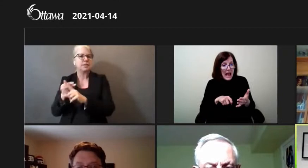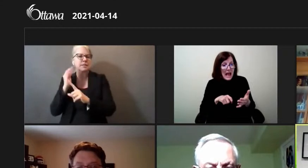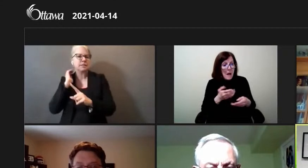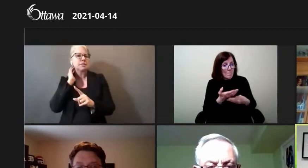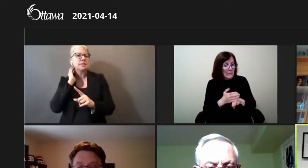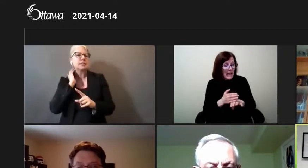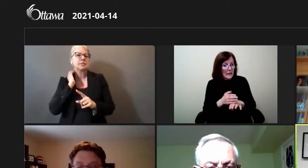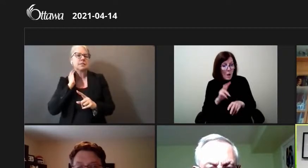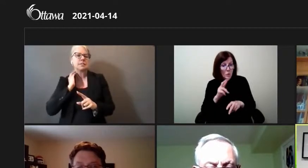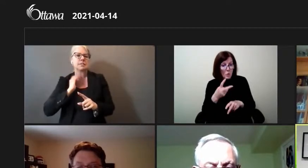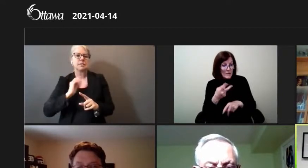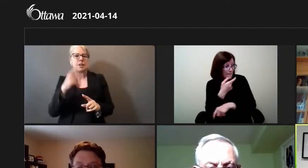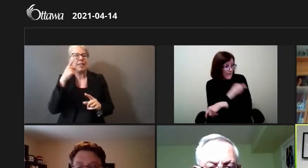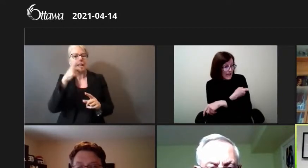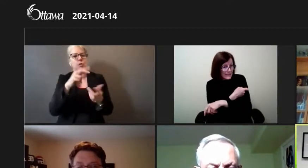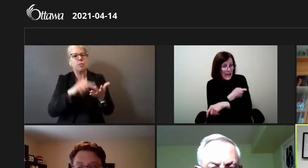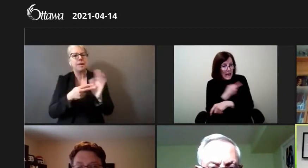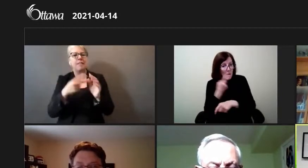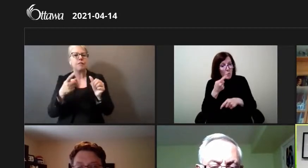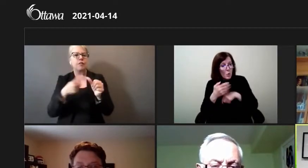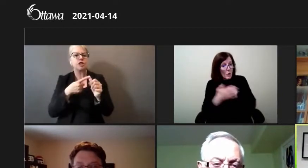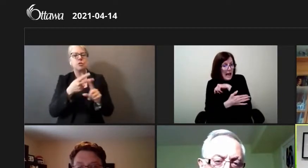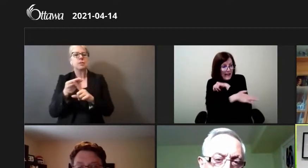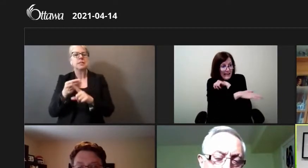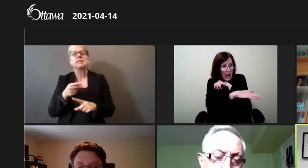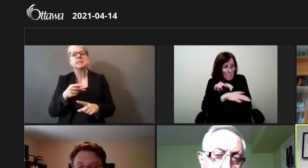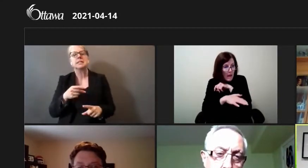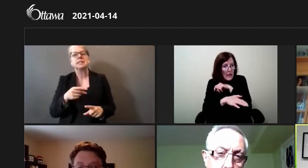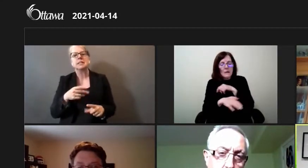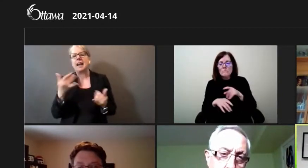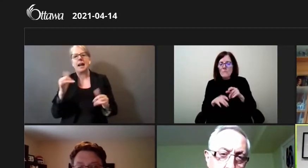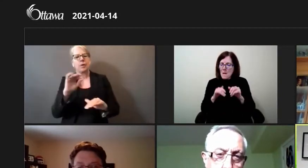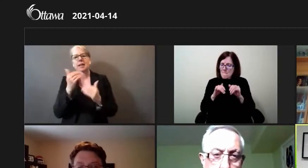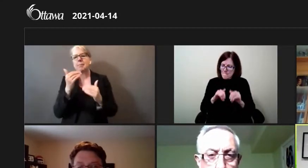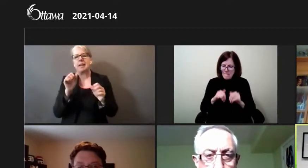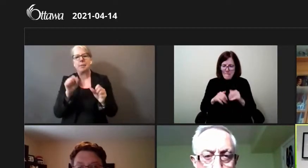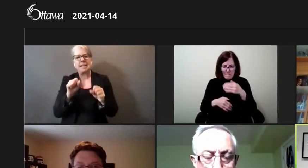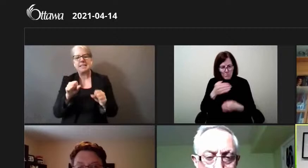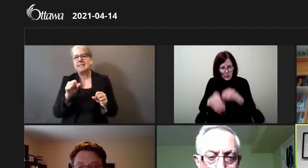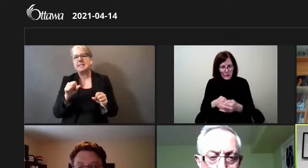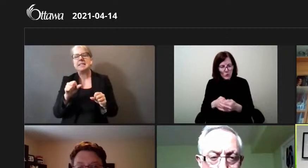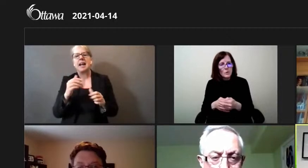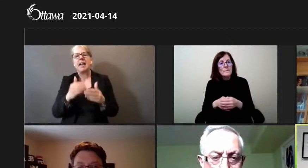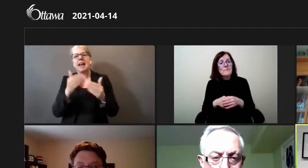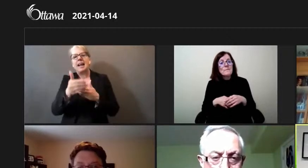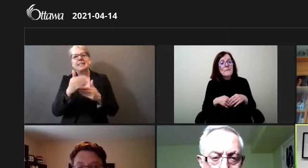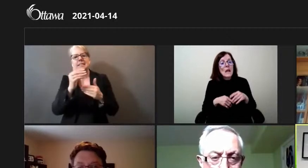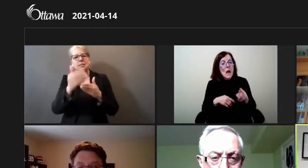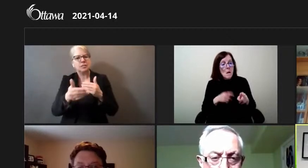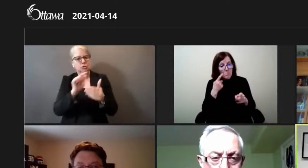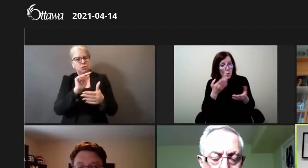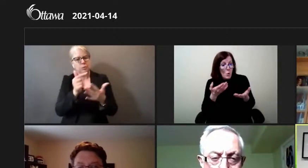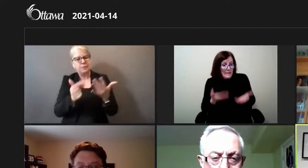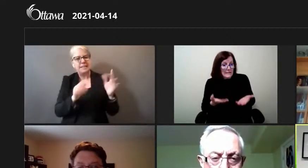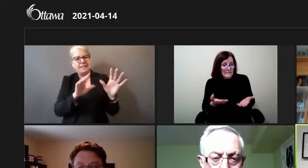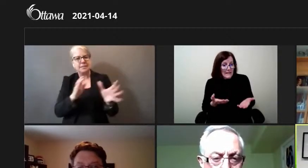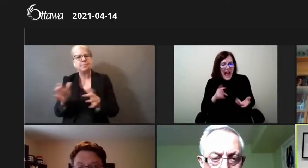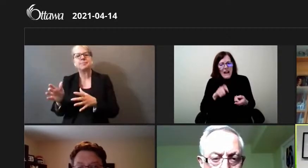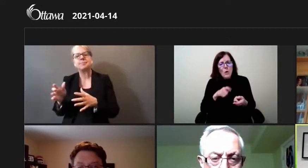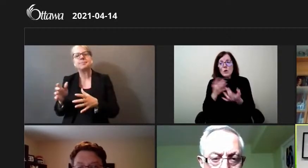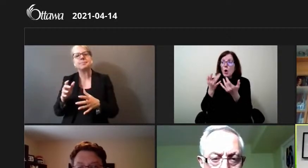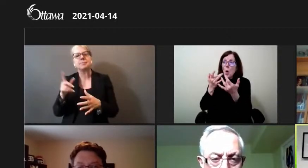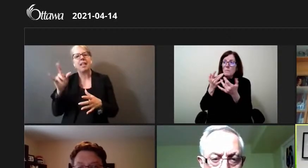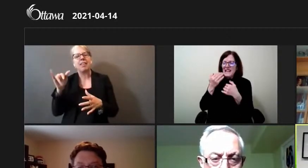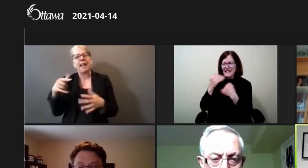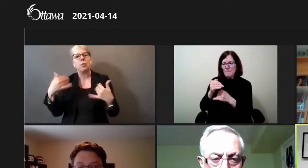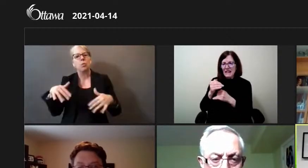I think you're referring to first doses. Right now with the limited capacity and the next groups that we have to do, that was very labor